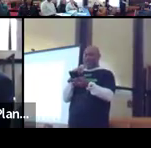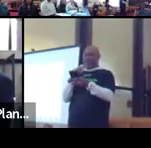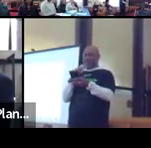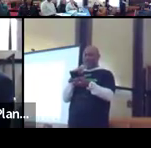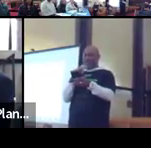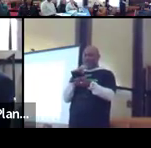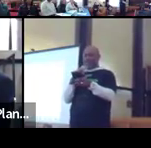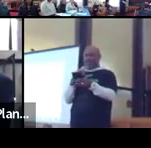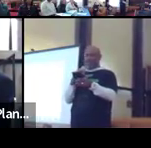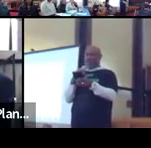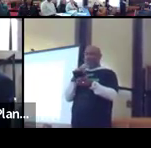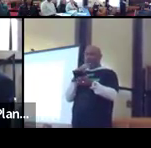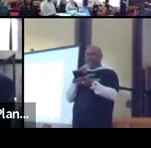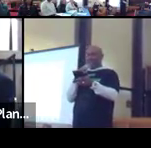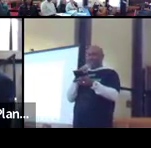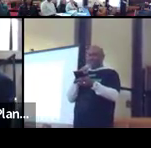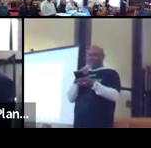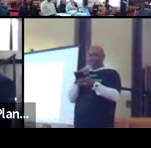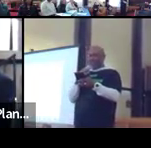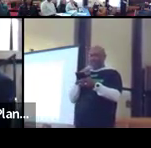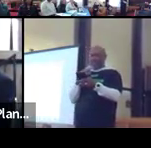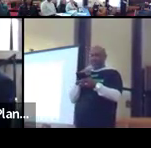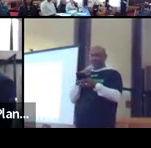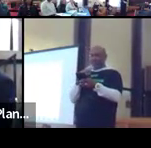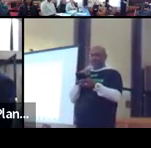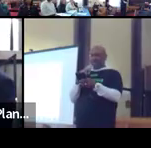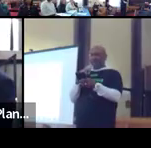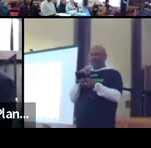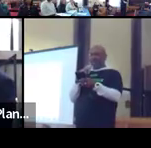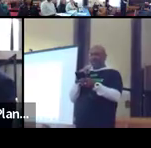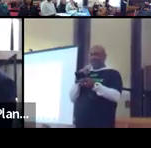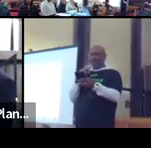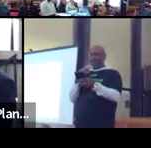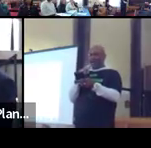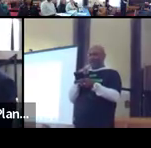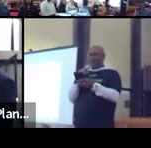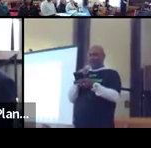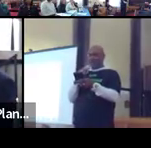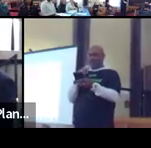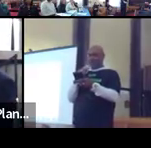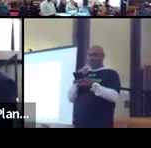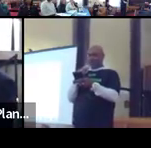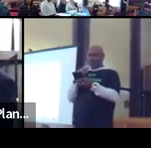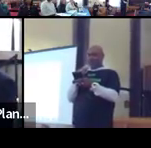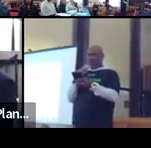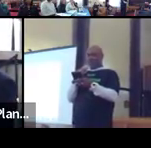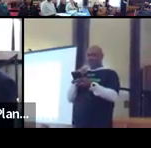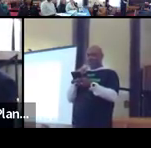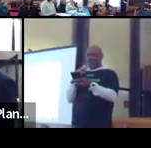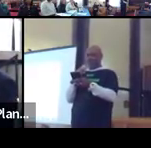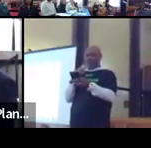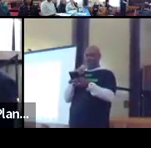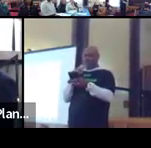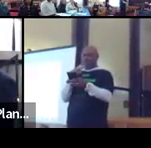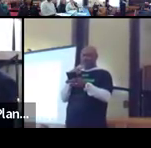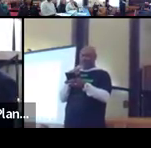up and the bureaucracy gets heavy, projects tend to fade. I'm here to make sure that doesn't happen. My